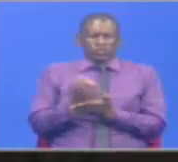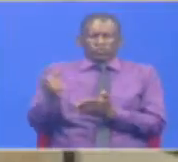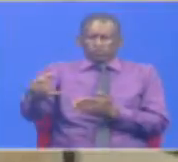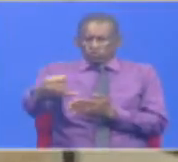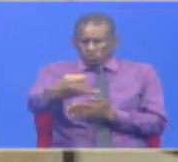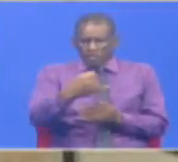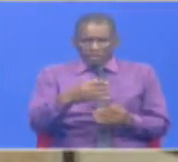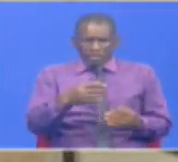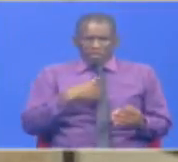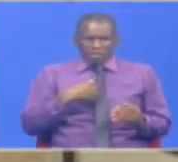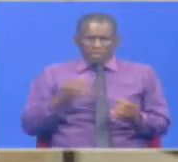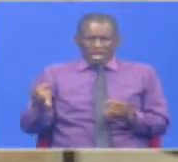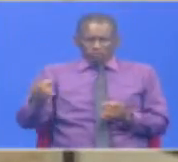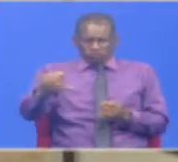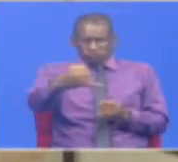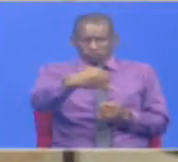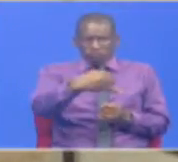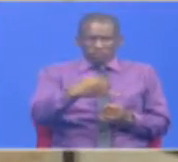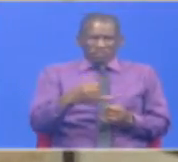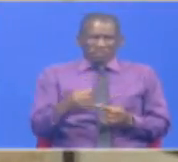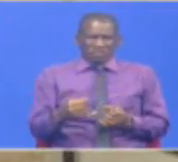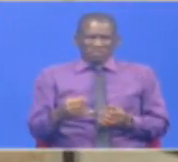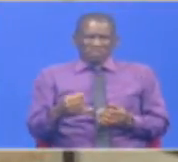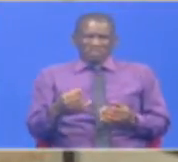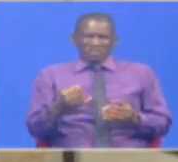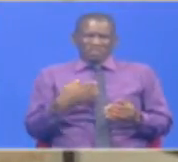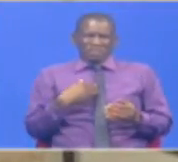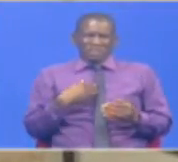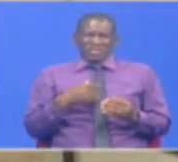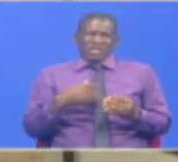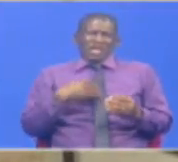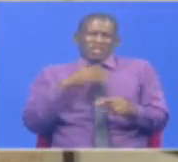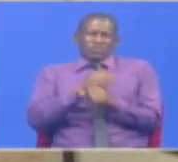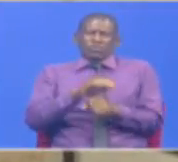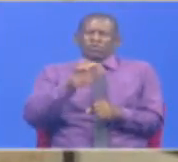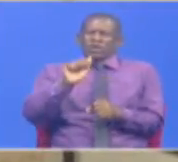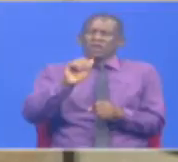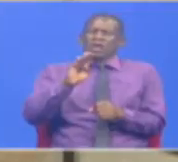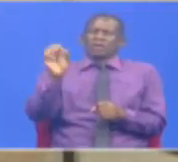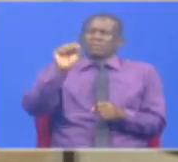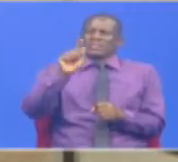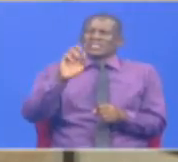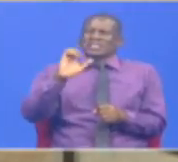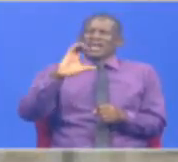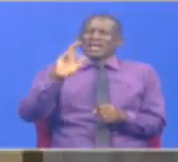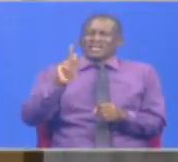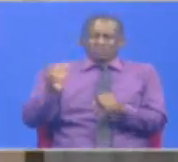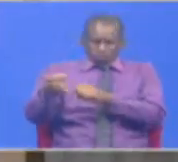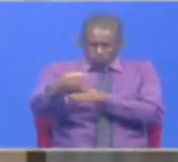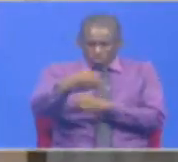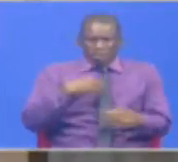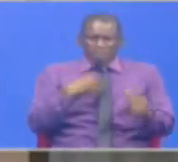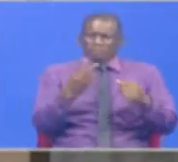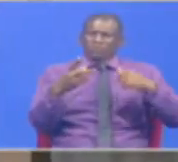I am an artist, a hyper-realistic and abstract artist. I am 26 years old.